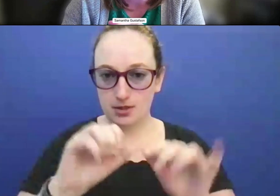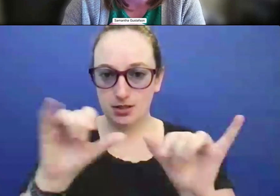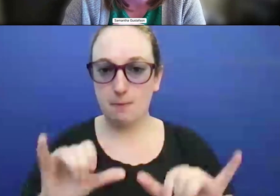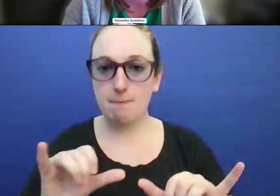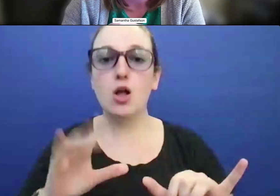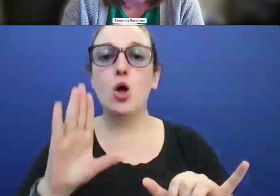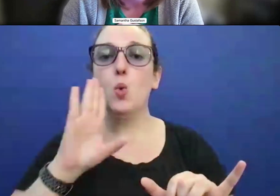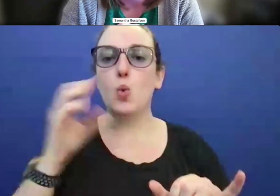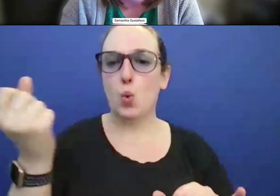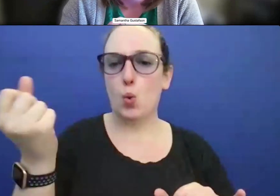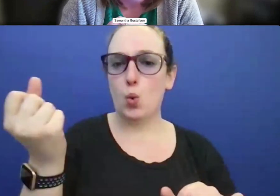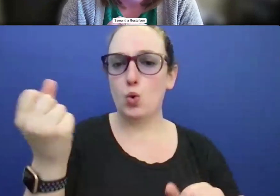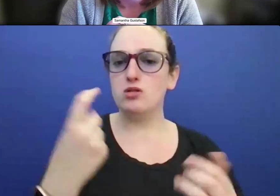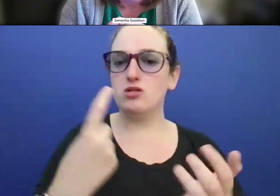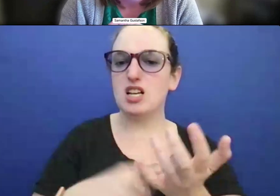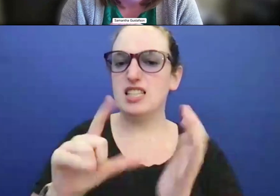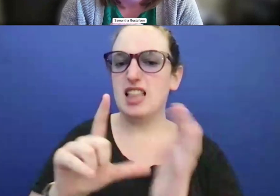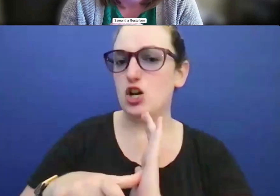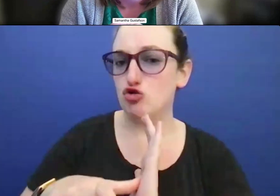talk.